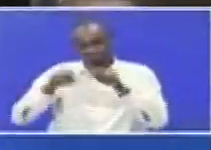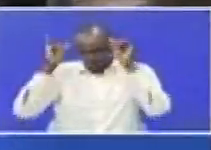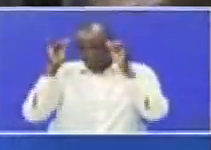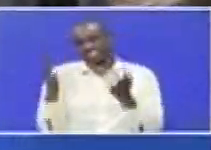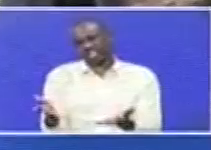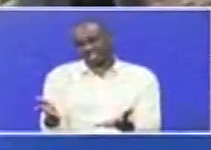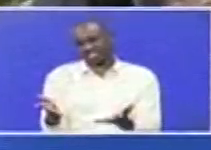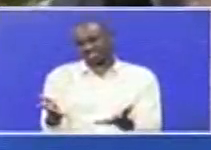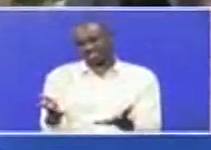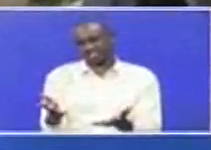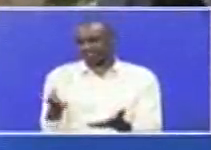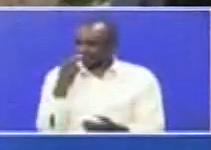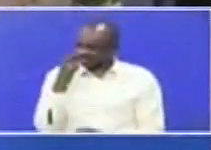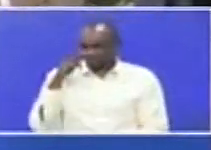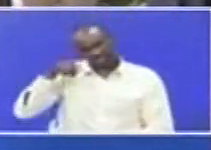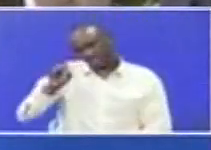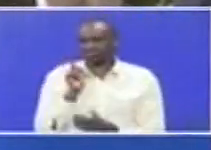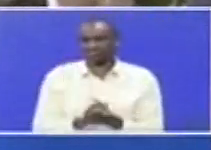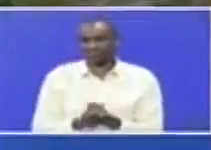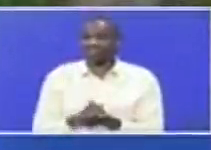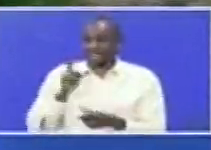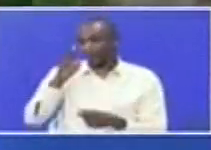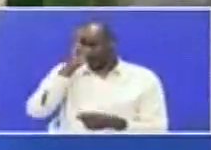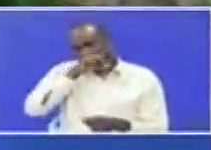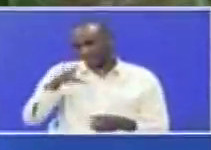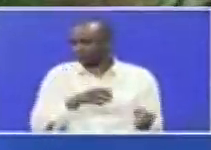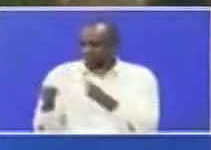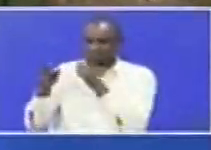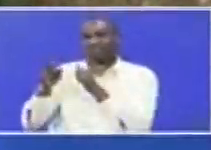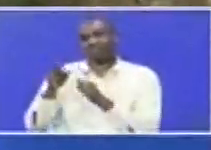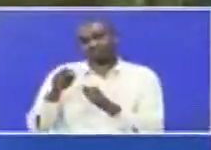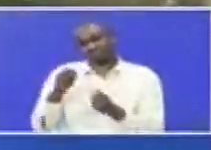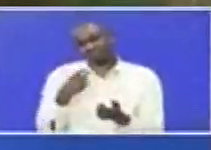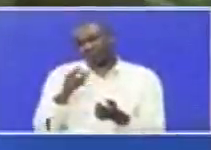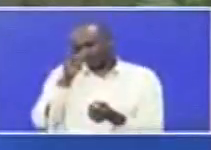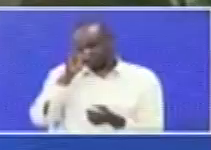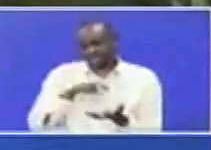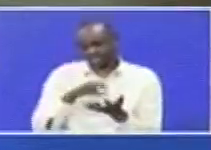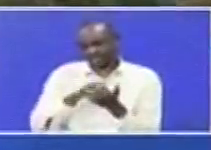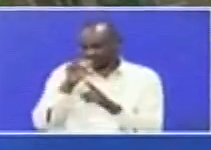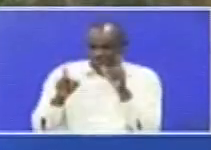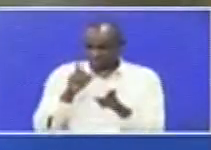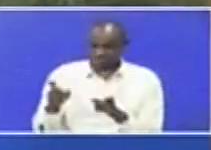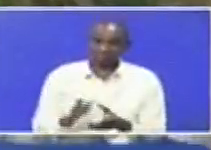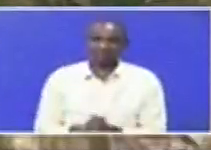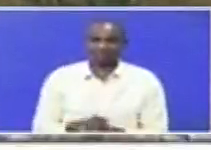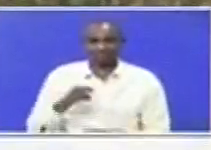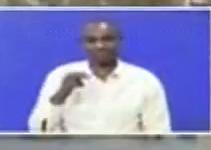police arrived to take him in for questioning. Timothy Otieno, KTN News.